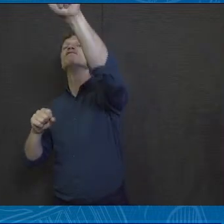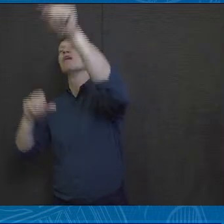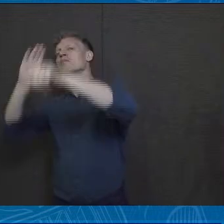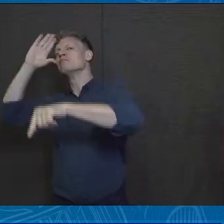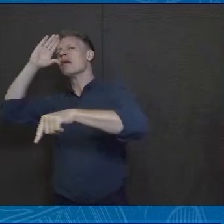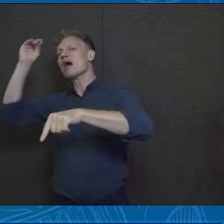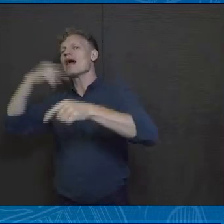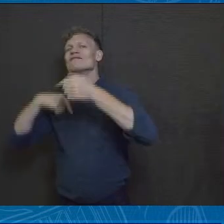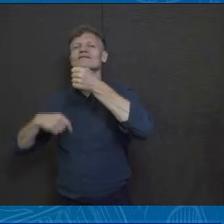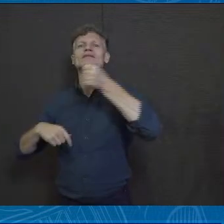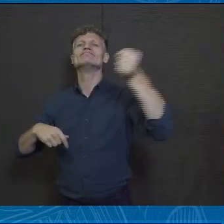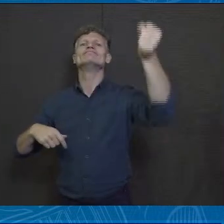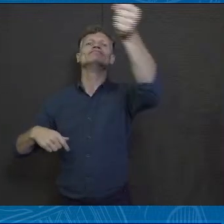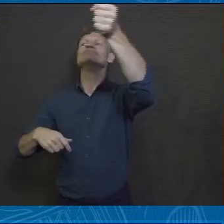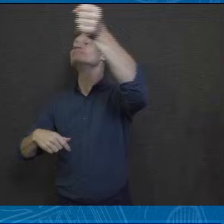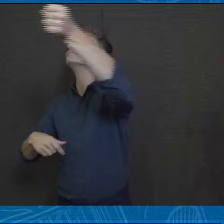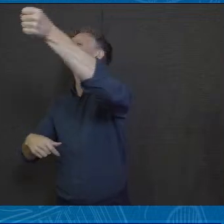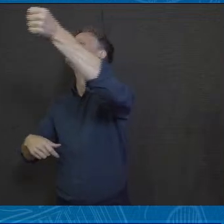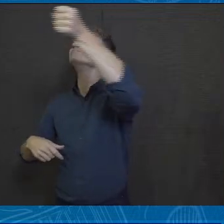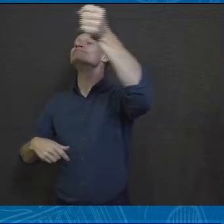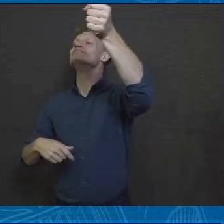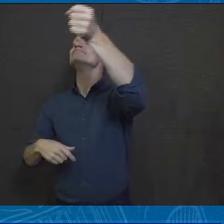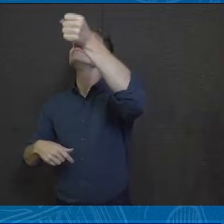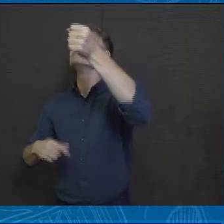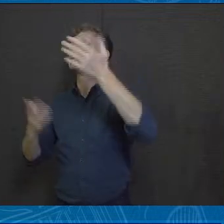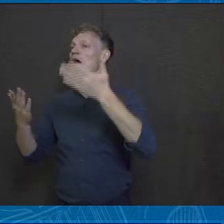yeah, the floor is open.